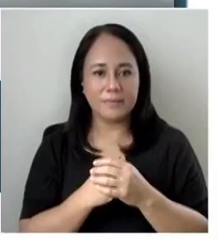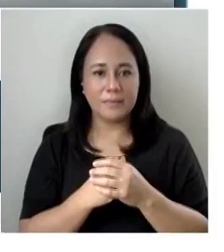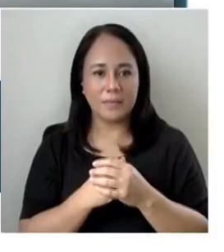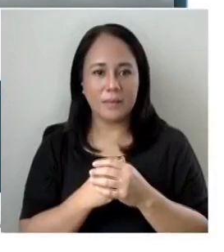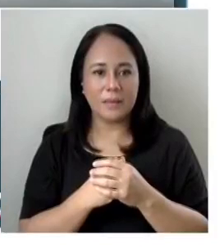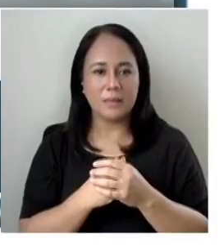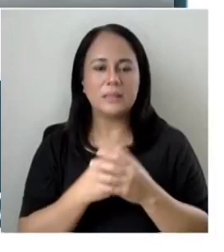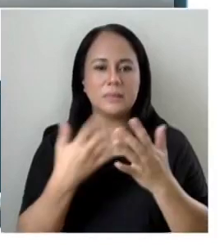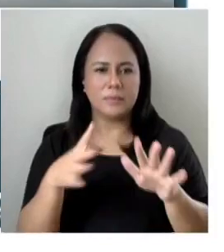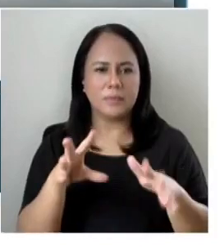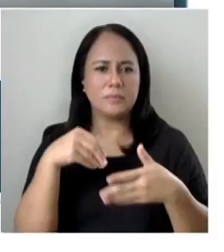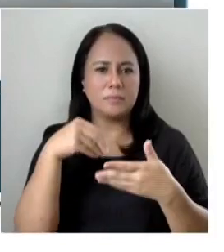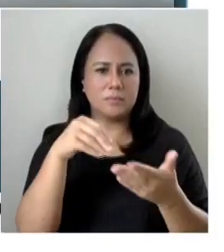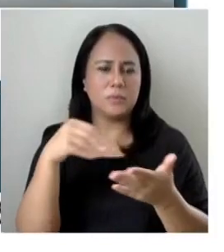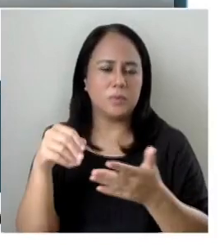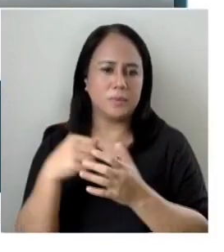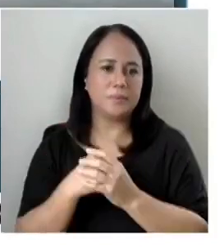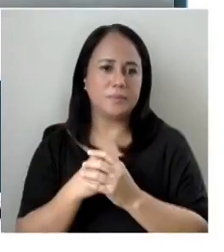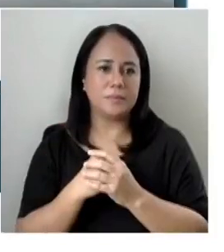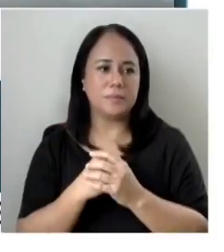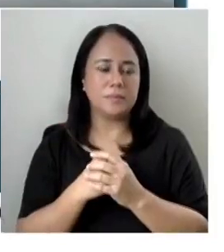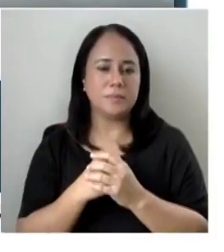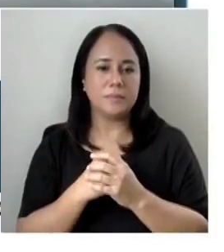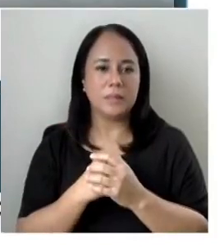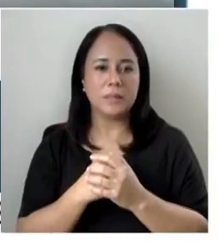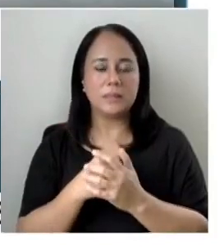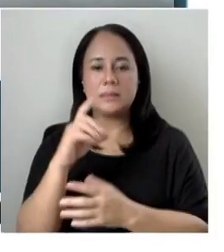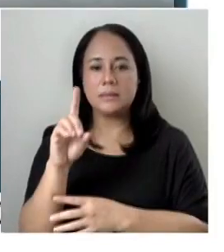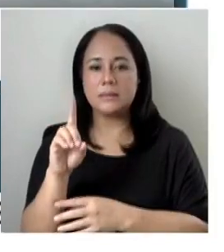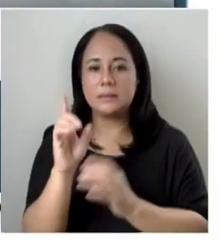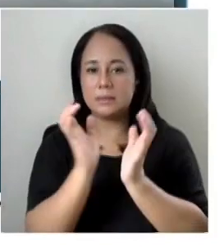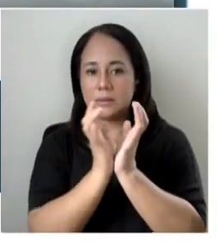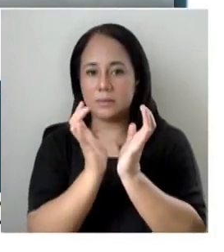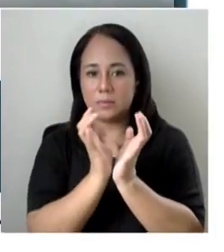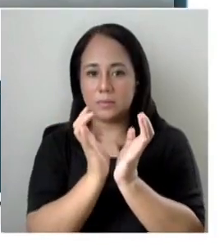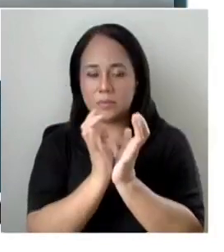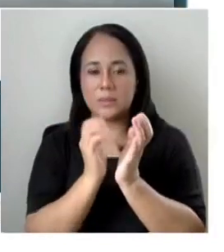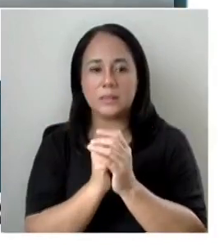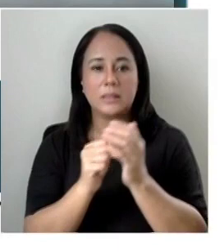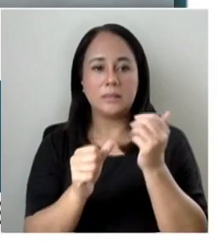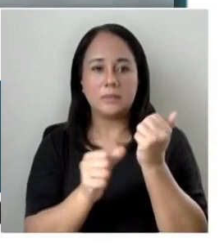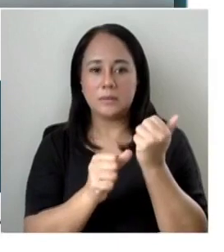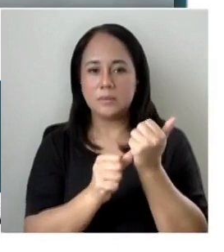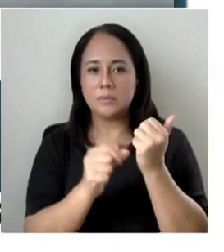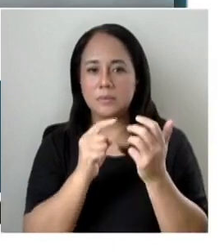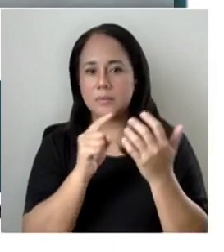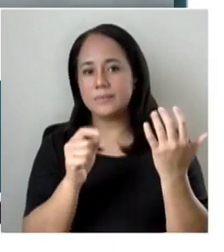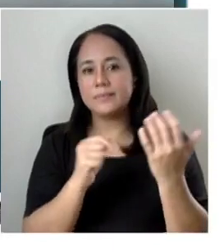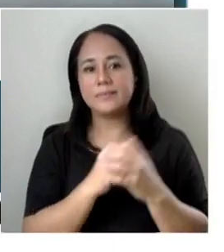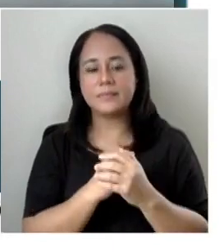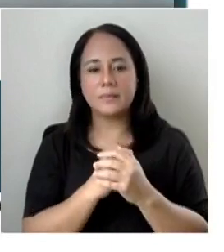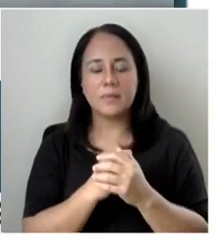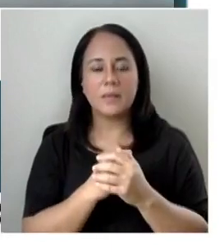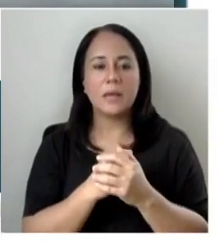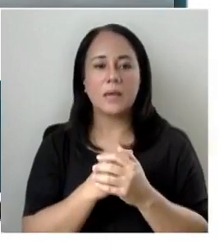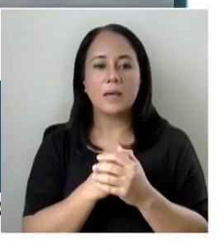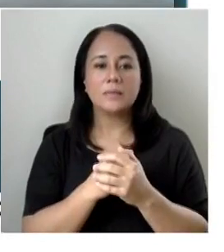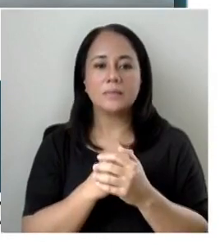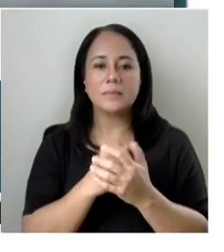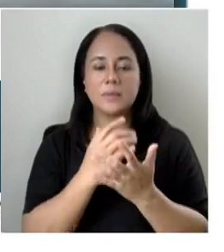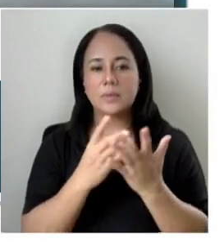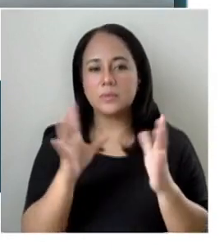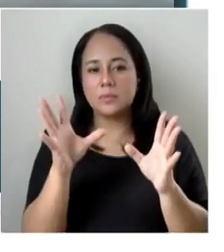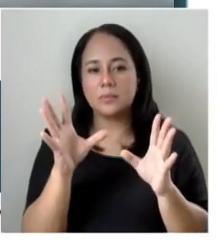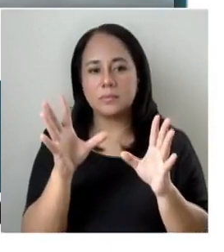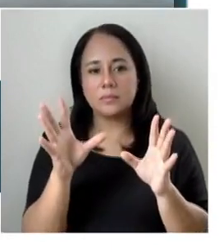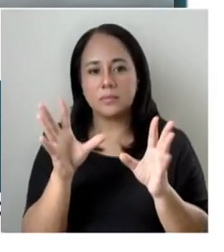nagbibigay po din yung DSWD ng assistance for those partially and totally damaged